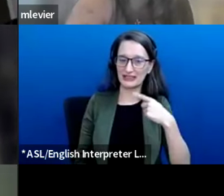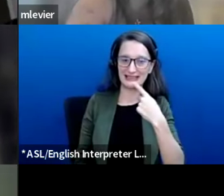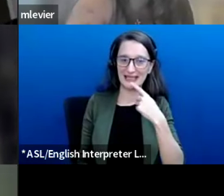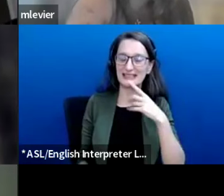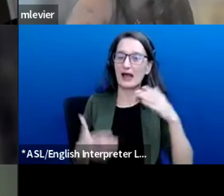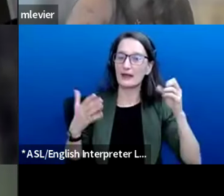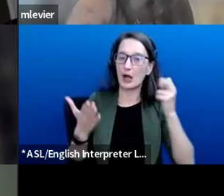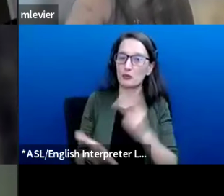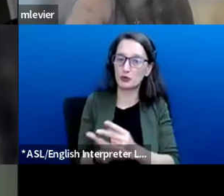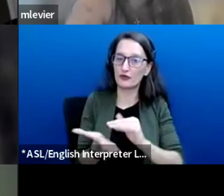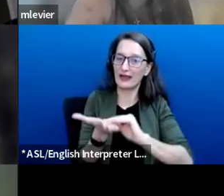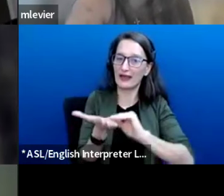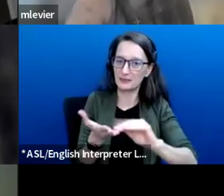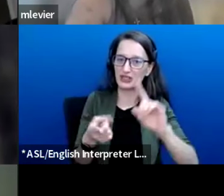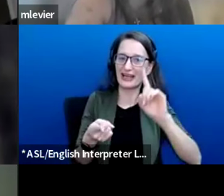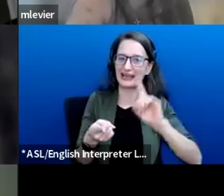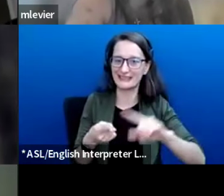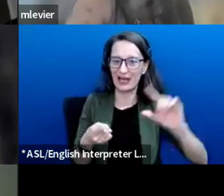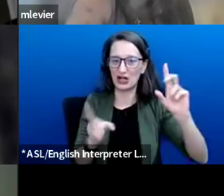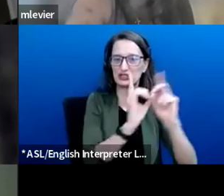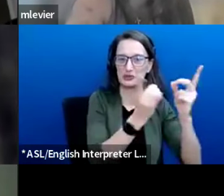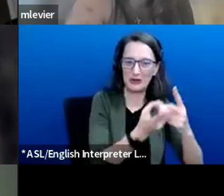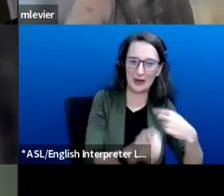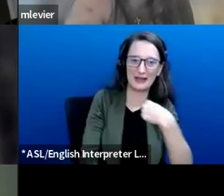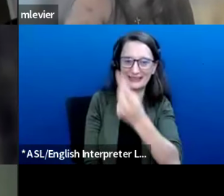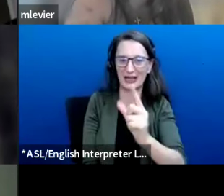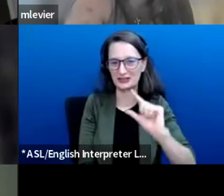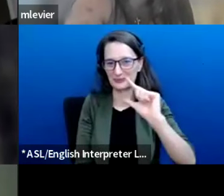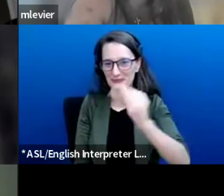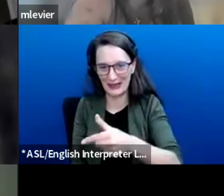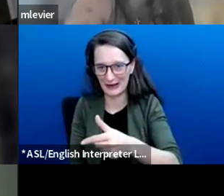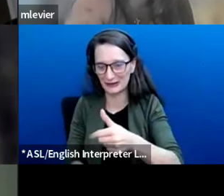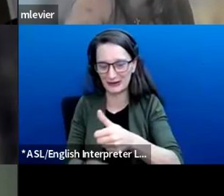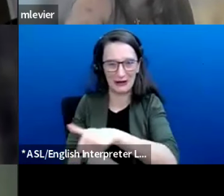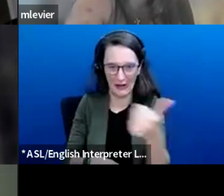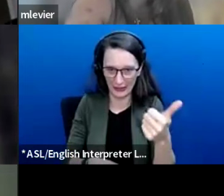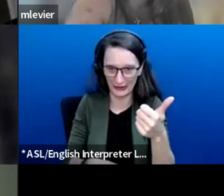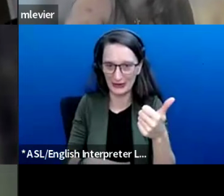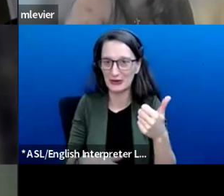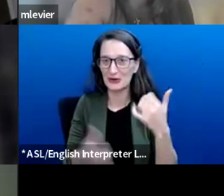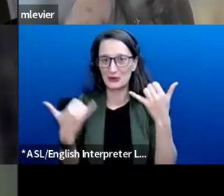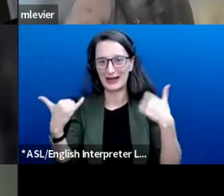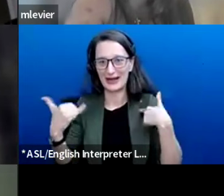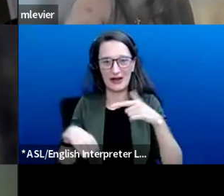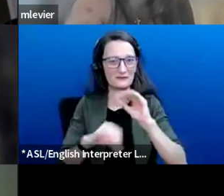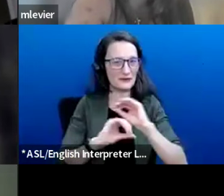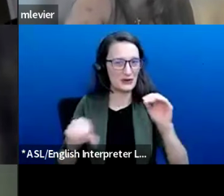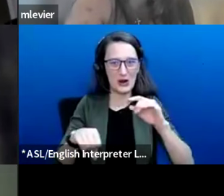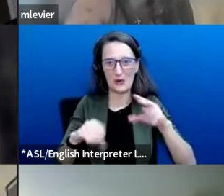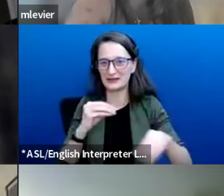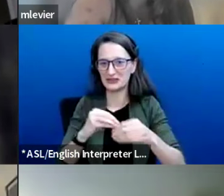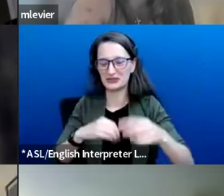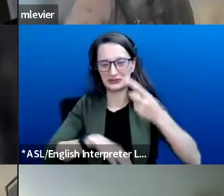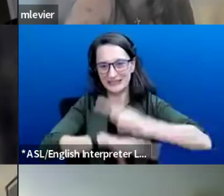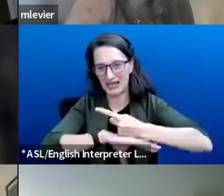direction from the department. So we haven't been given any additional dates or timeframes or anything like that at this time. I mean, my assumption would be